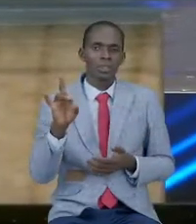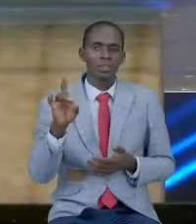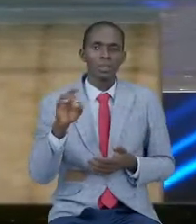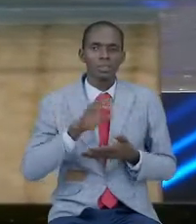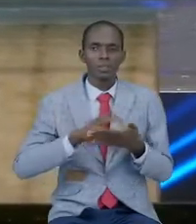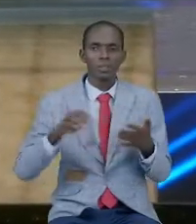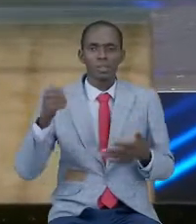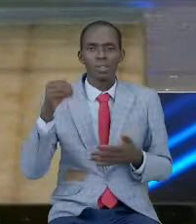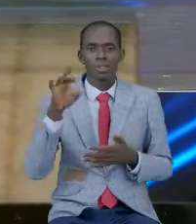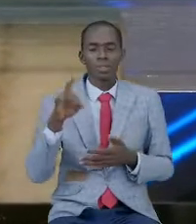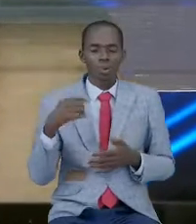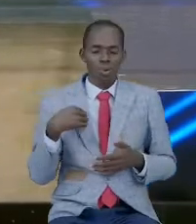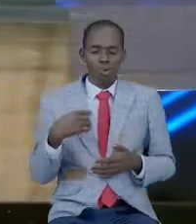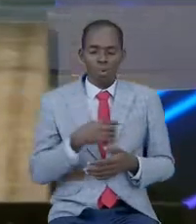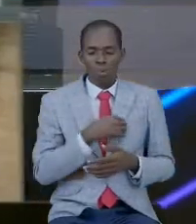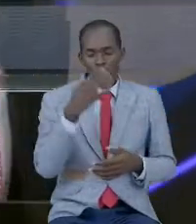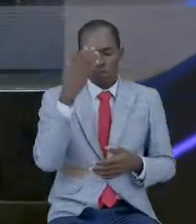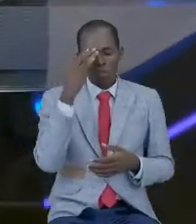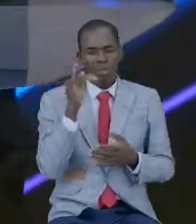18,